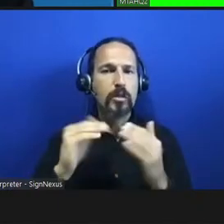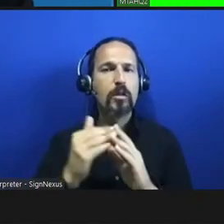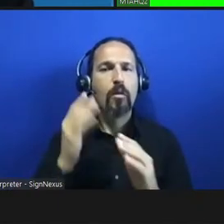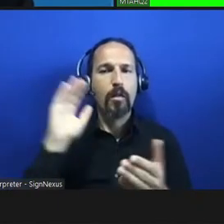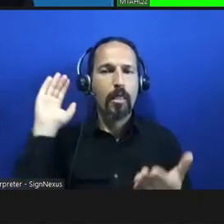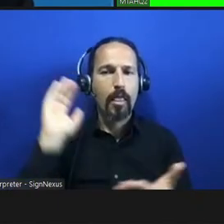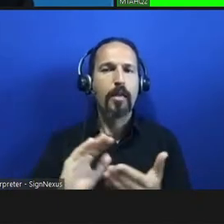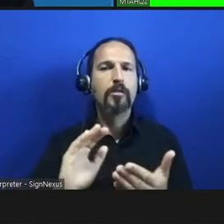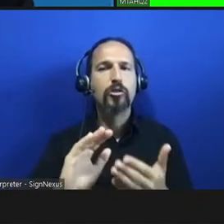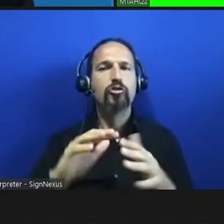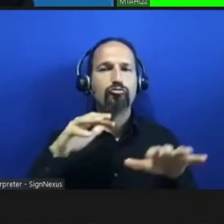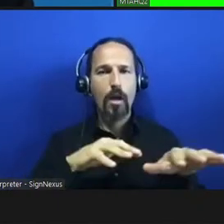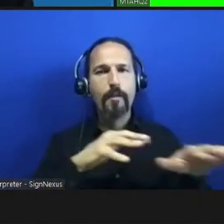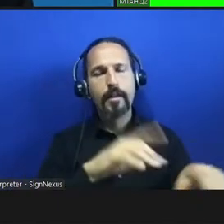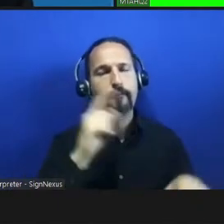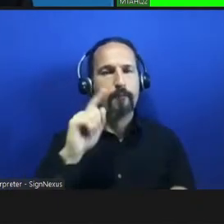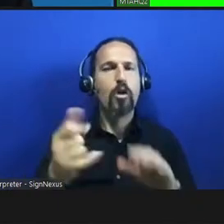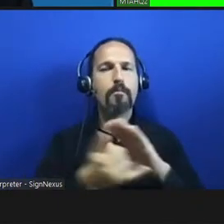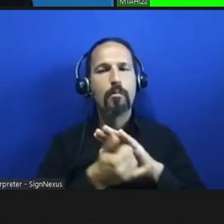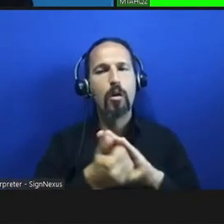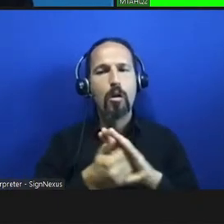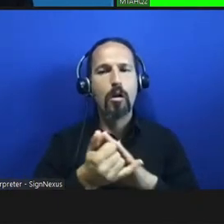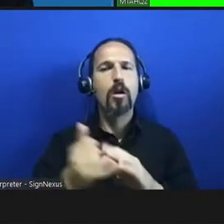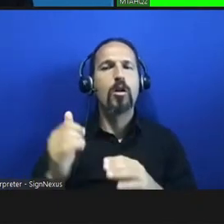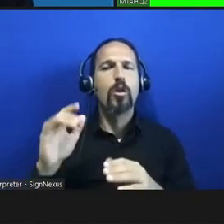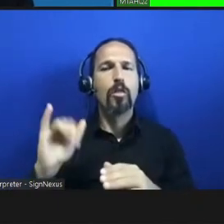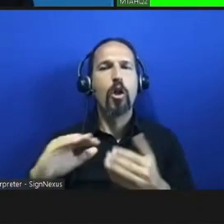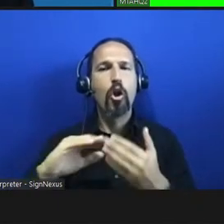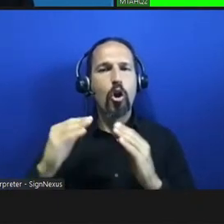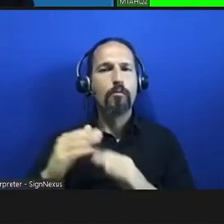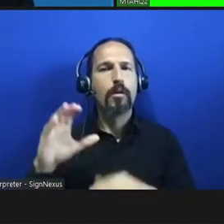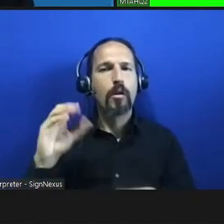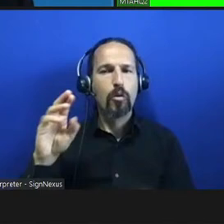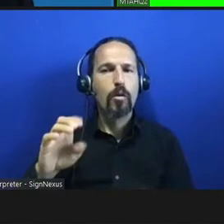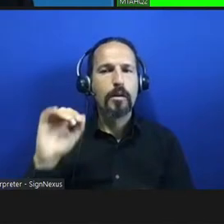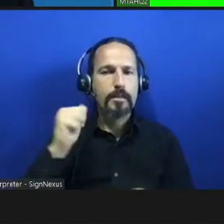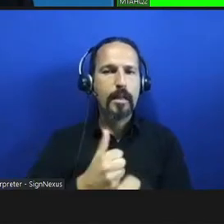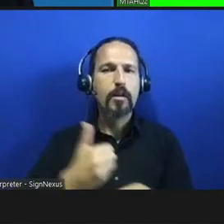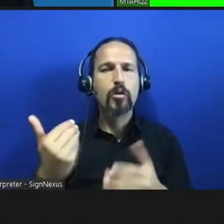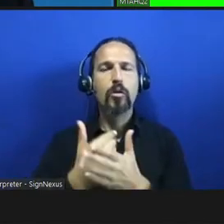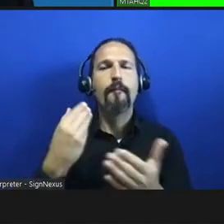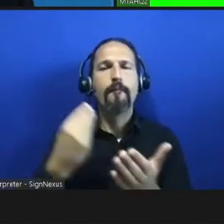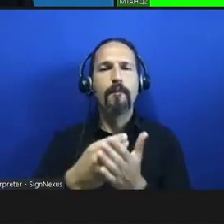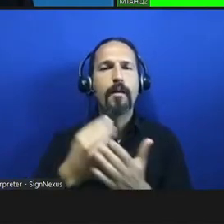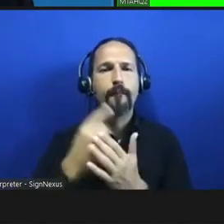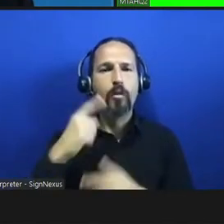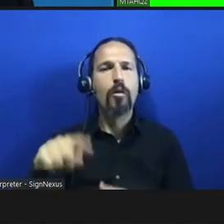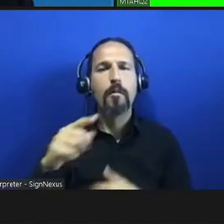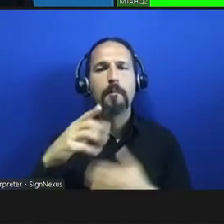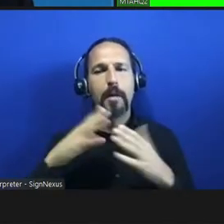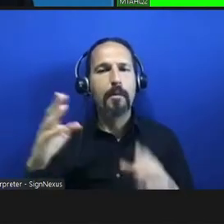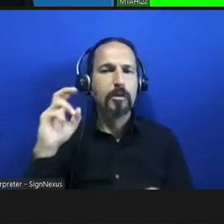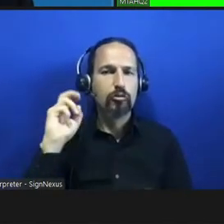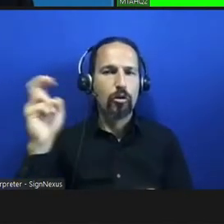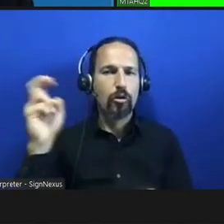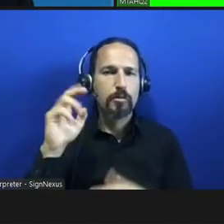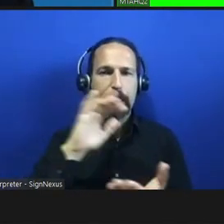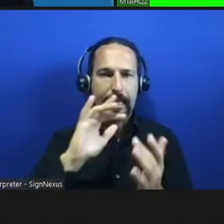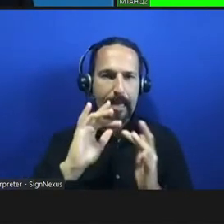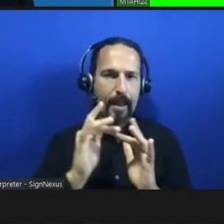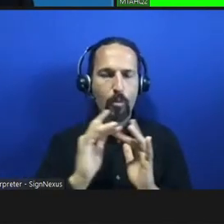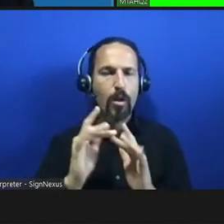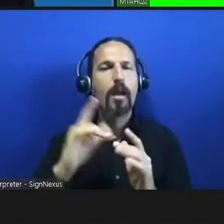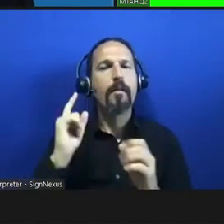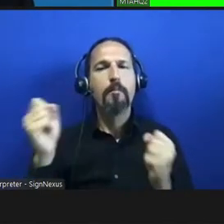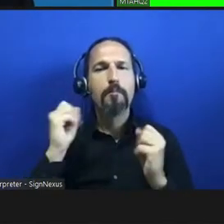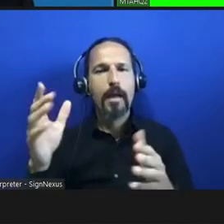reducing traffic in Manhattan's Urban core and by establishing a new funding stream for our public transportation Network and